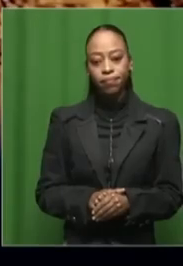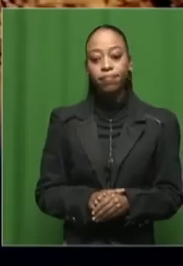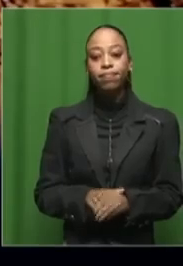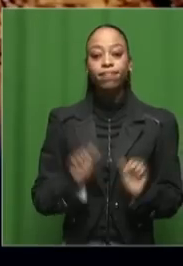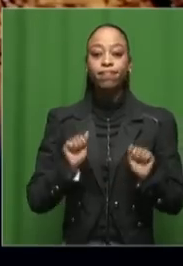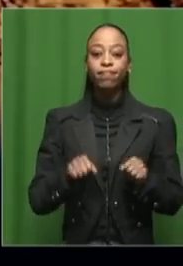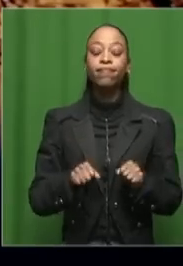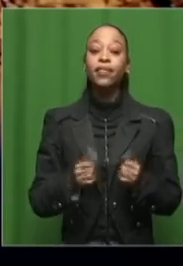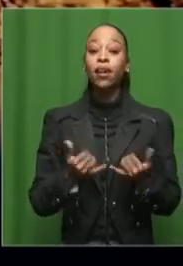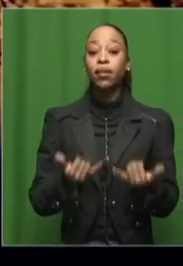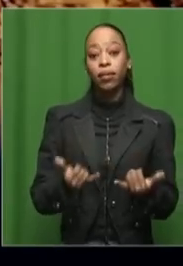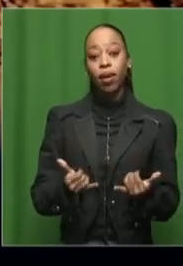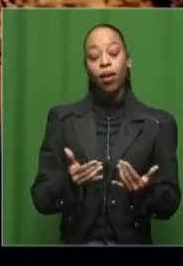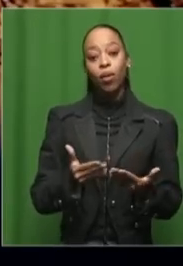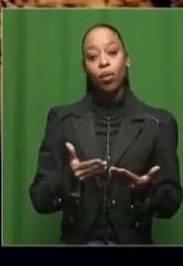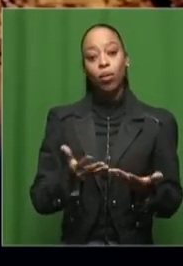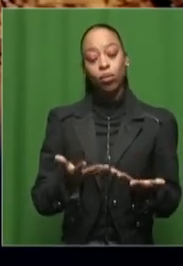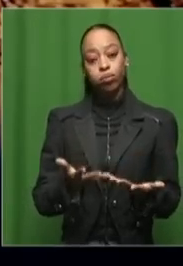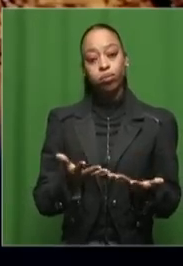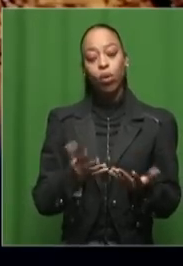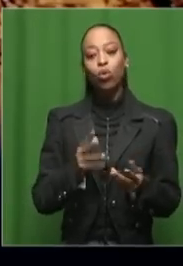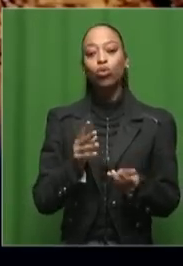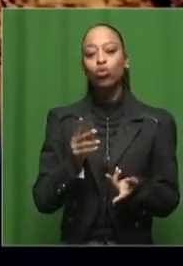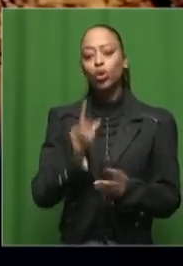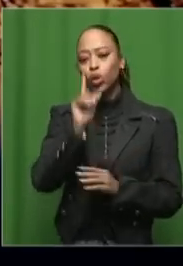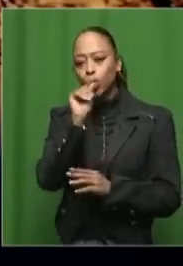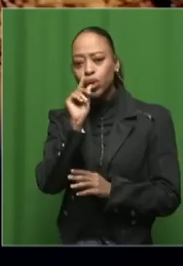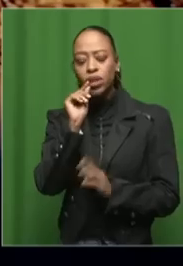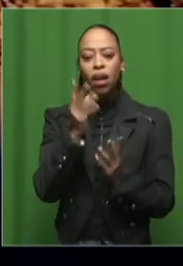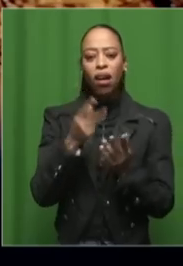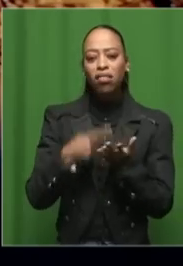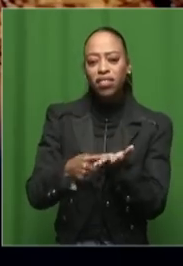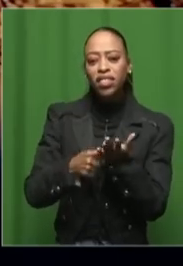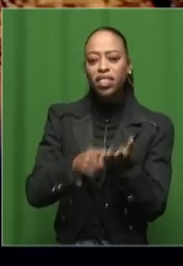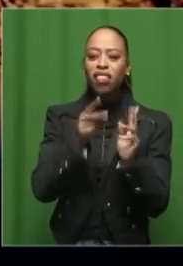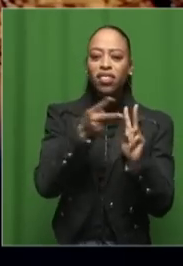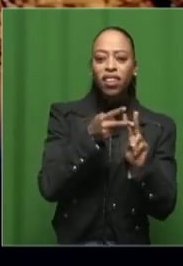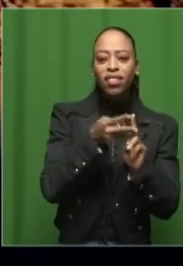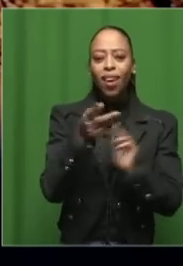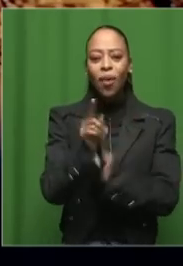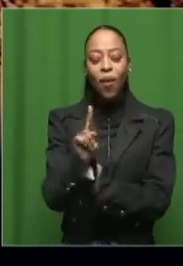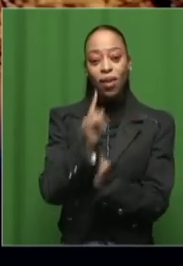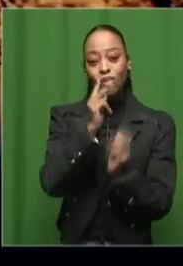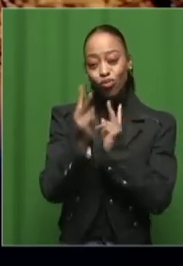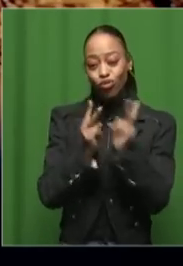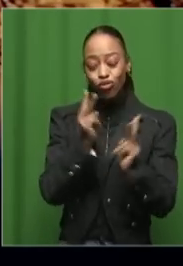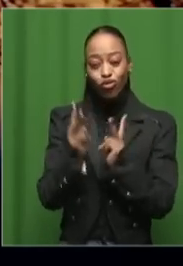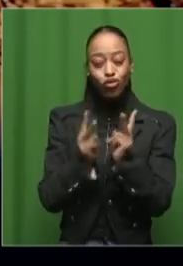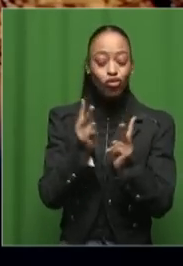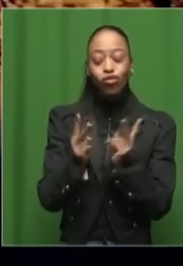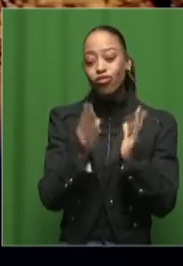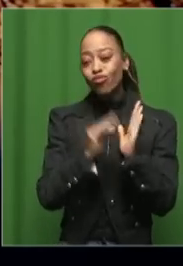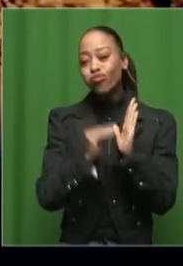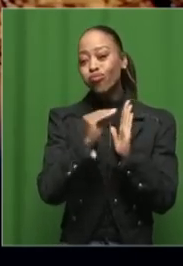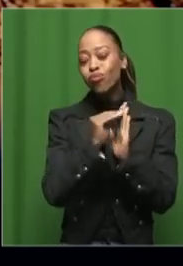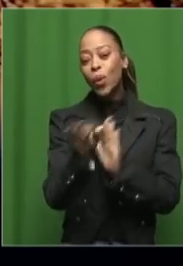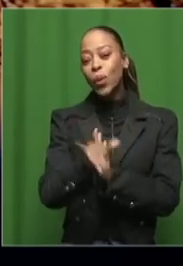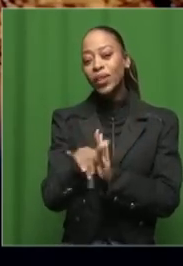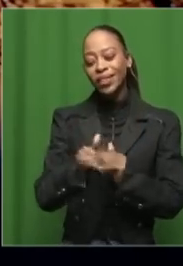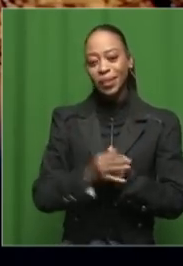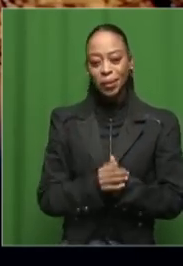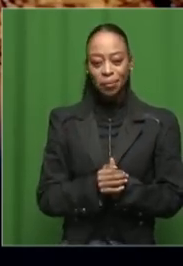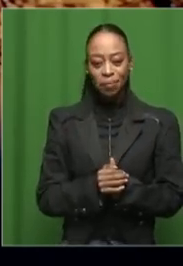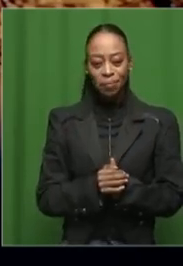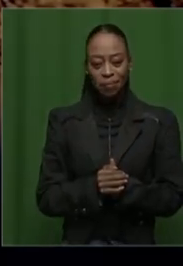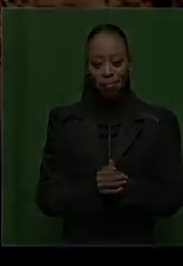All right, let's get into our trending topics today. So let's take a look and see what it is that is topping the trends list. Here we